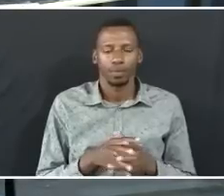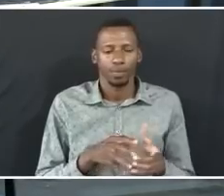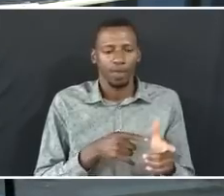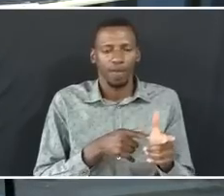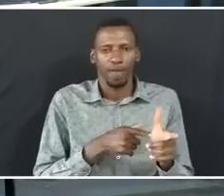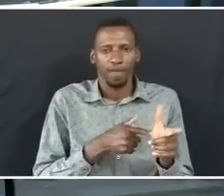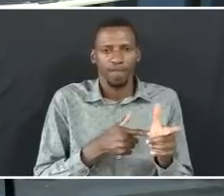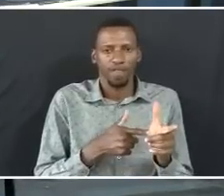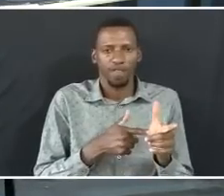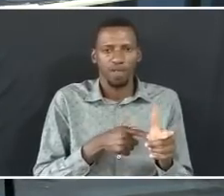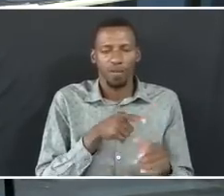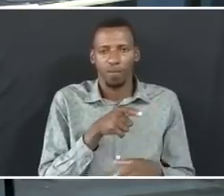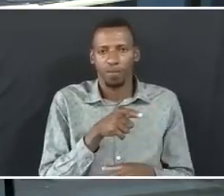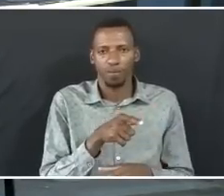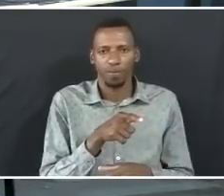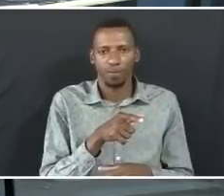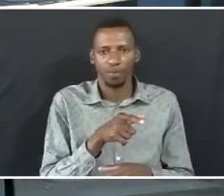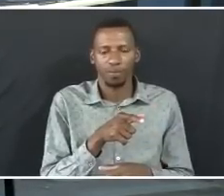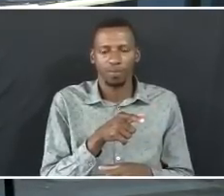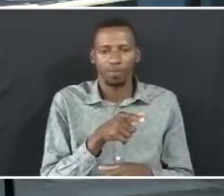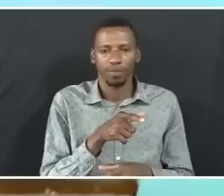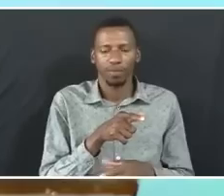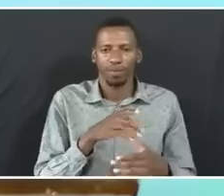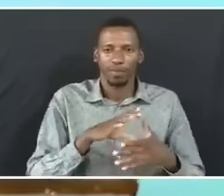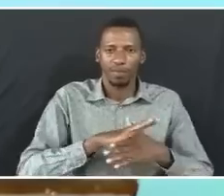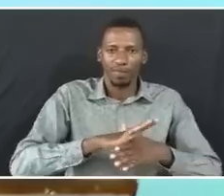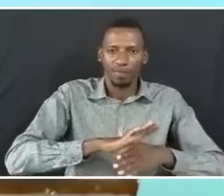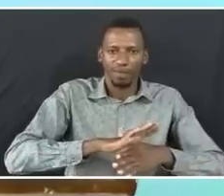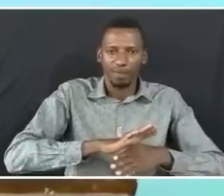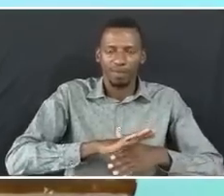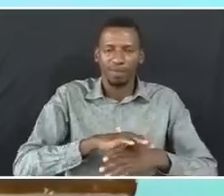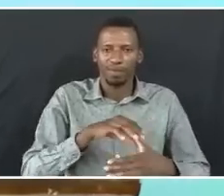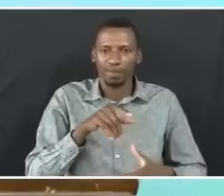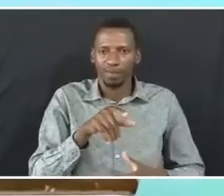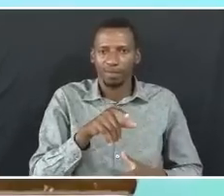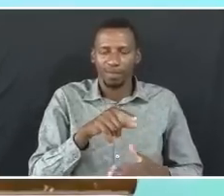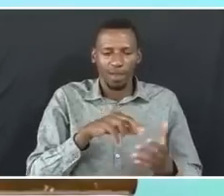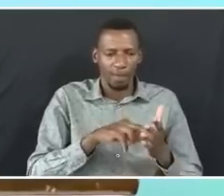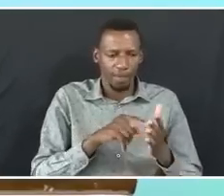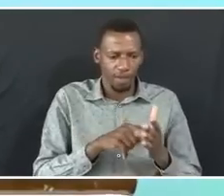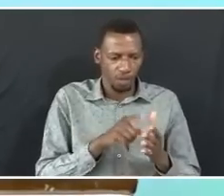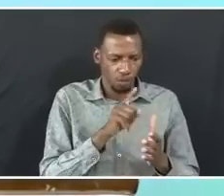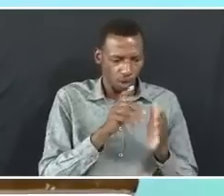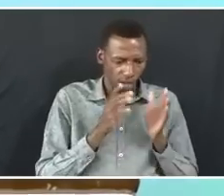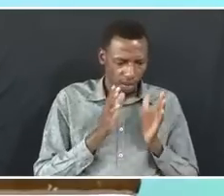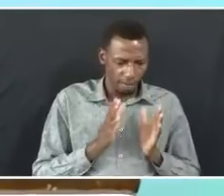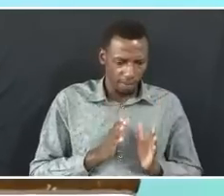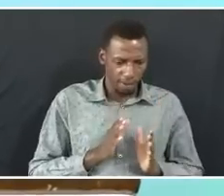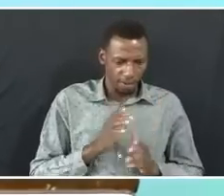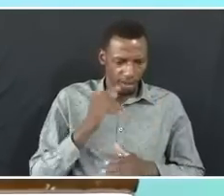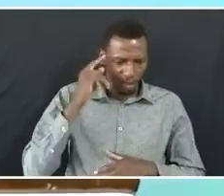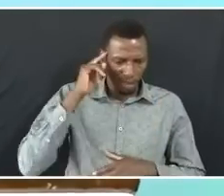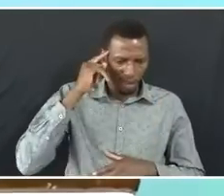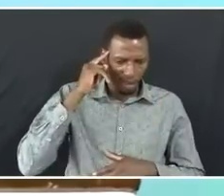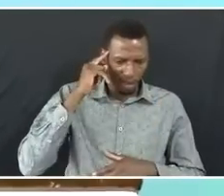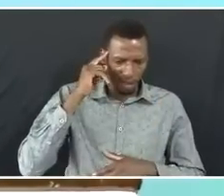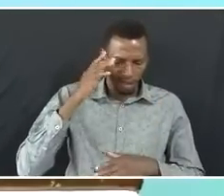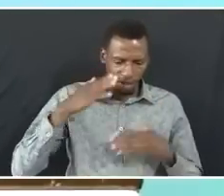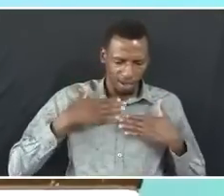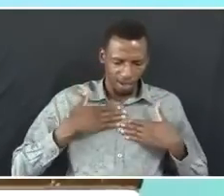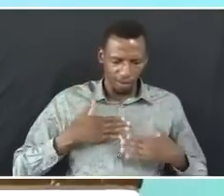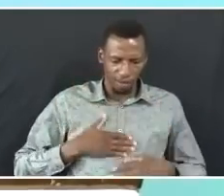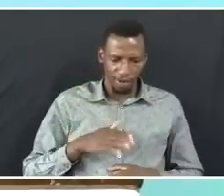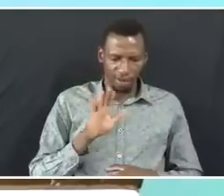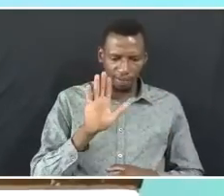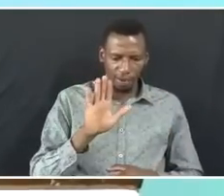Homosexuality demands that one individual convinces themselves that they are locked up in the wrong body. You